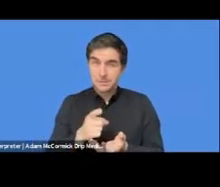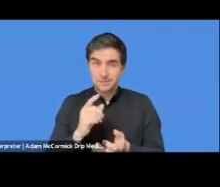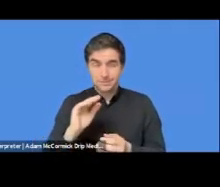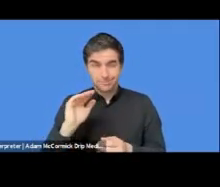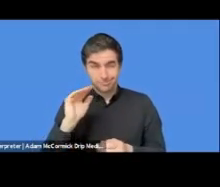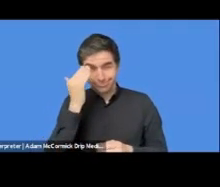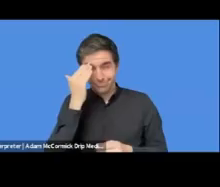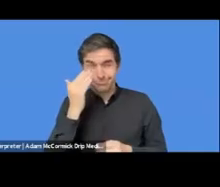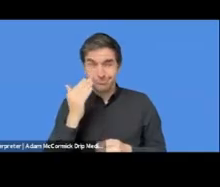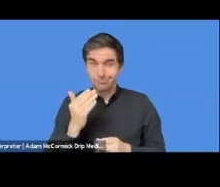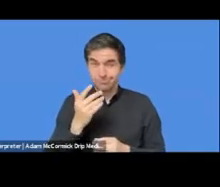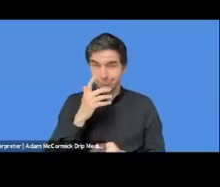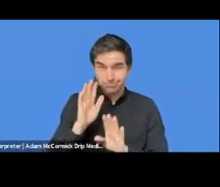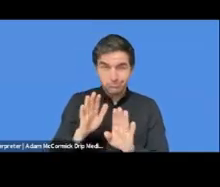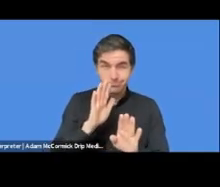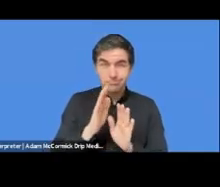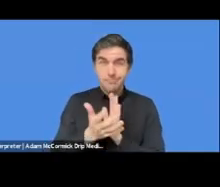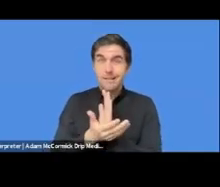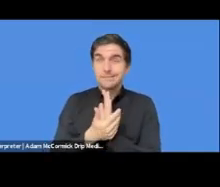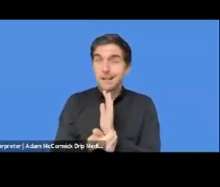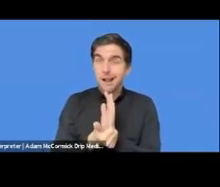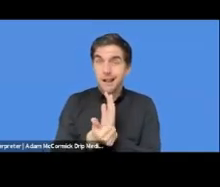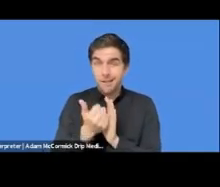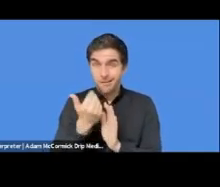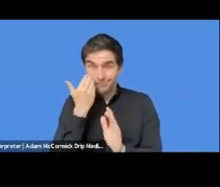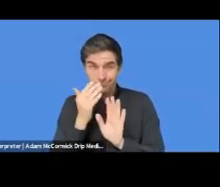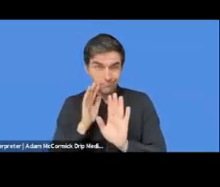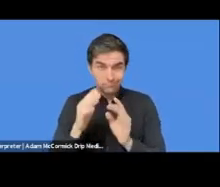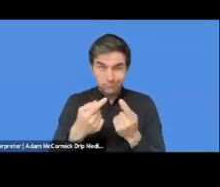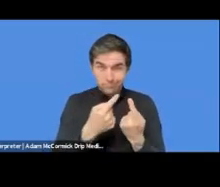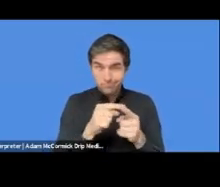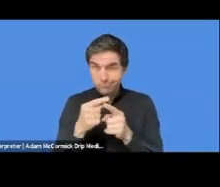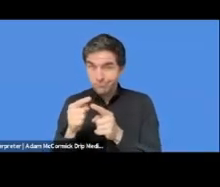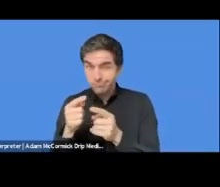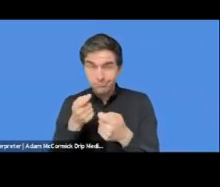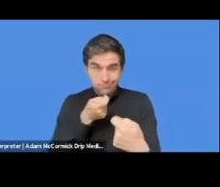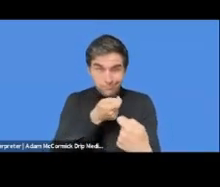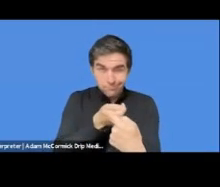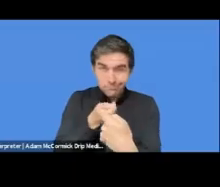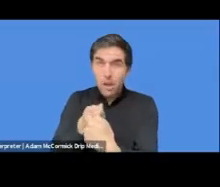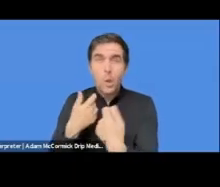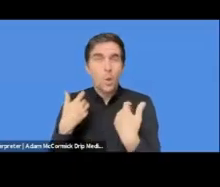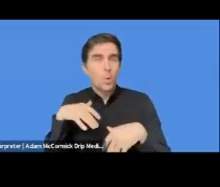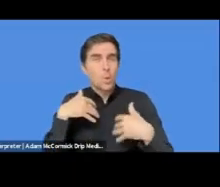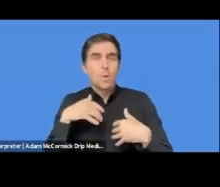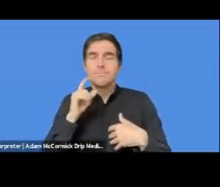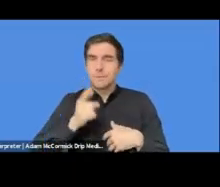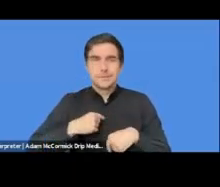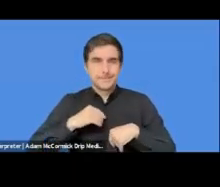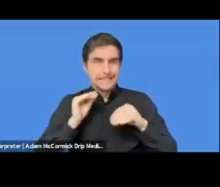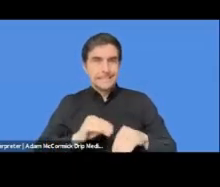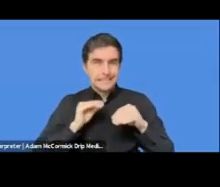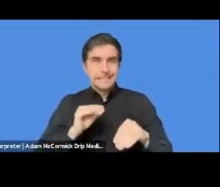hence the Transform training that was done when we're implementing the single window initiative.